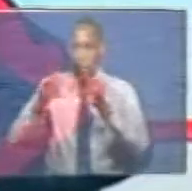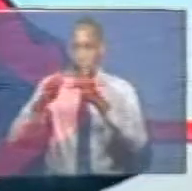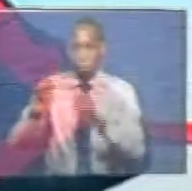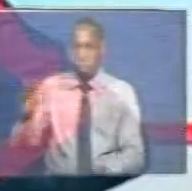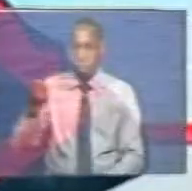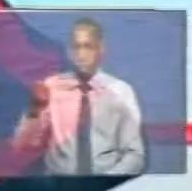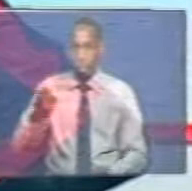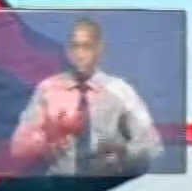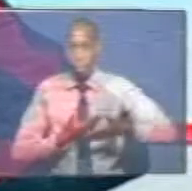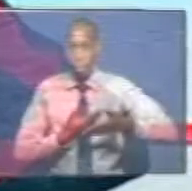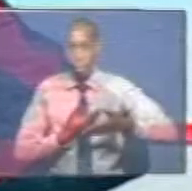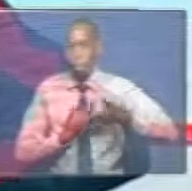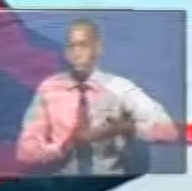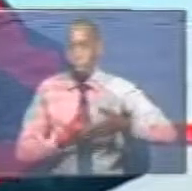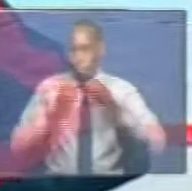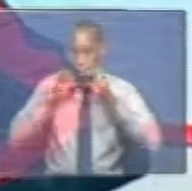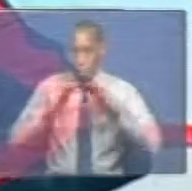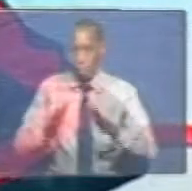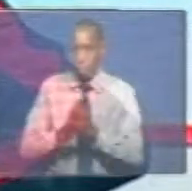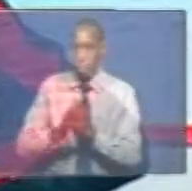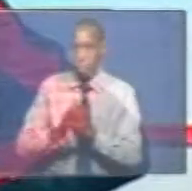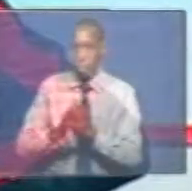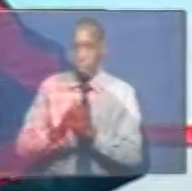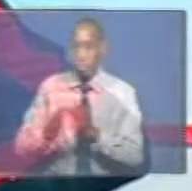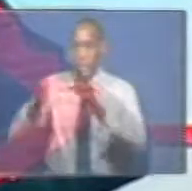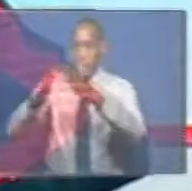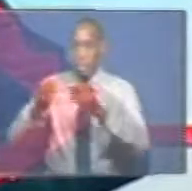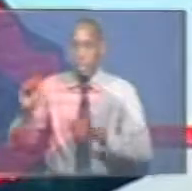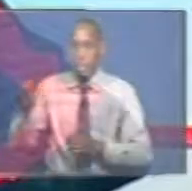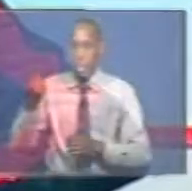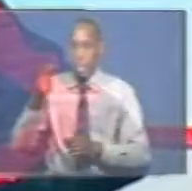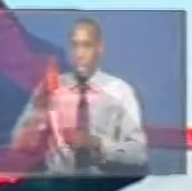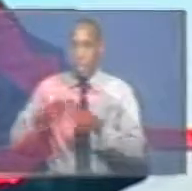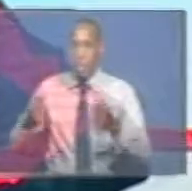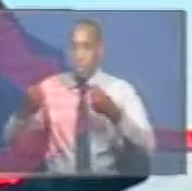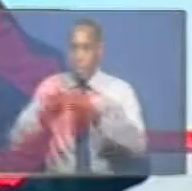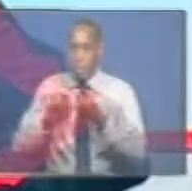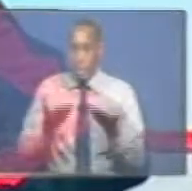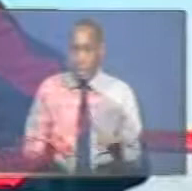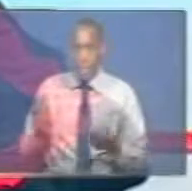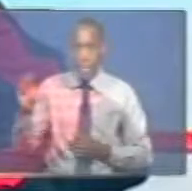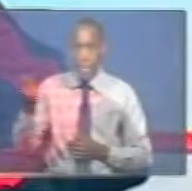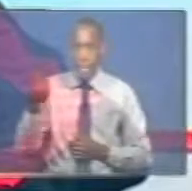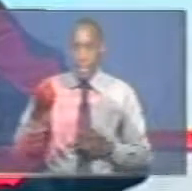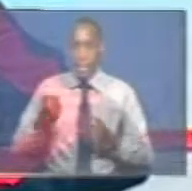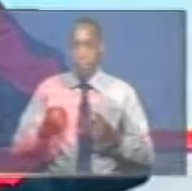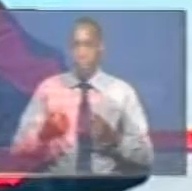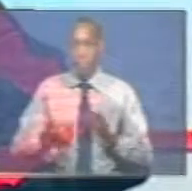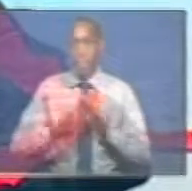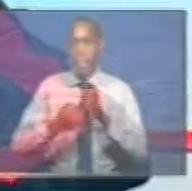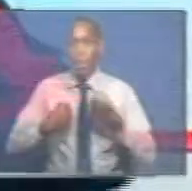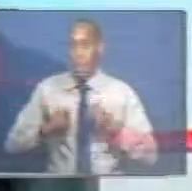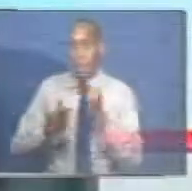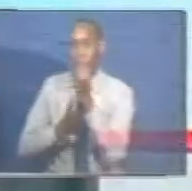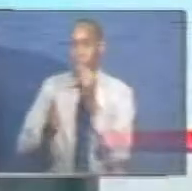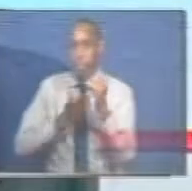Baby Blessing, and then the Arsenal Kenya annual tournament. In Kenya, for example, we have branches.